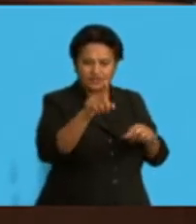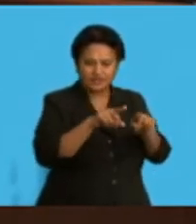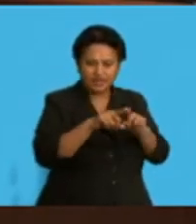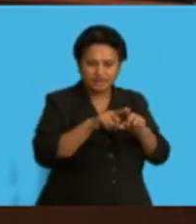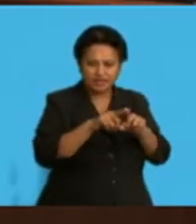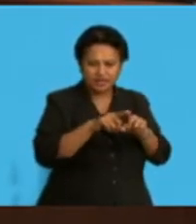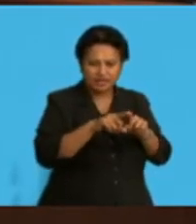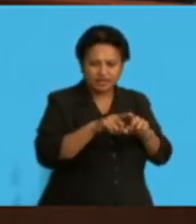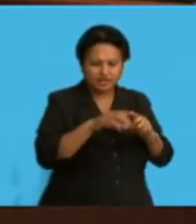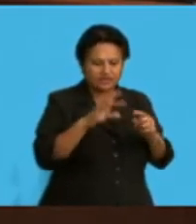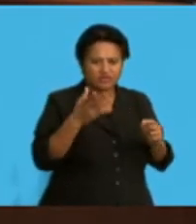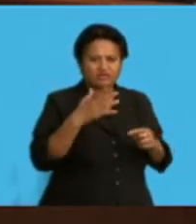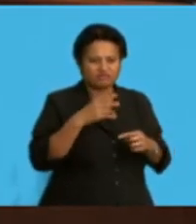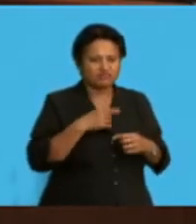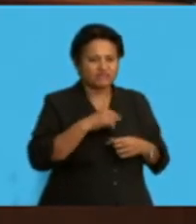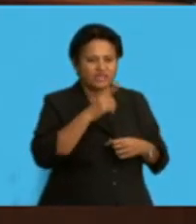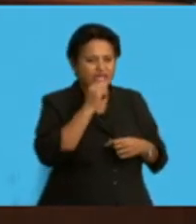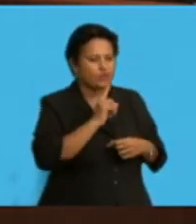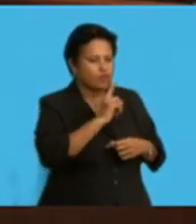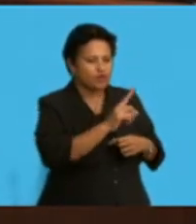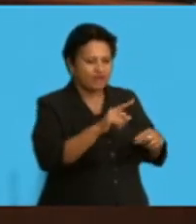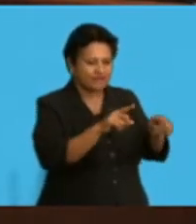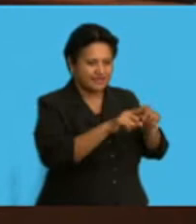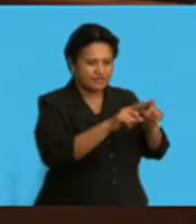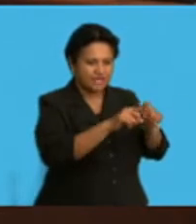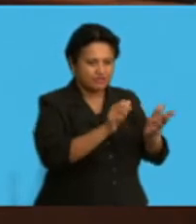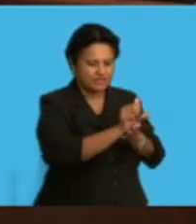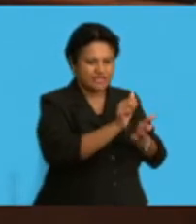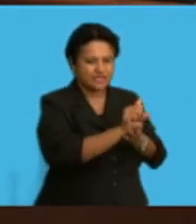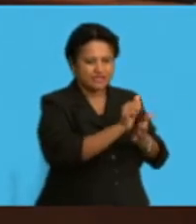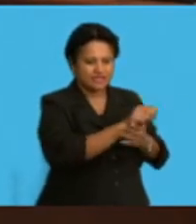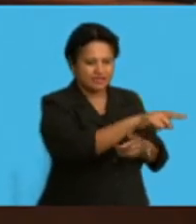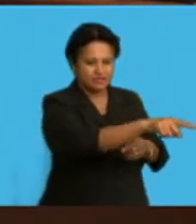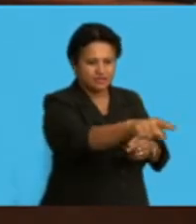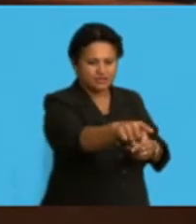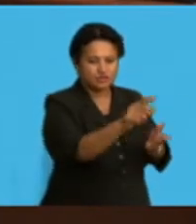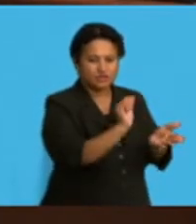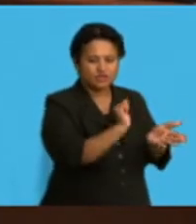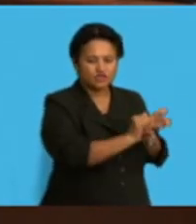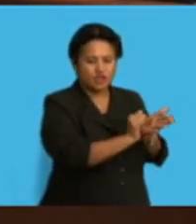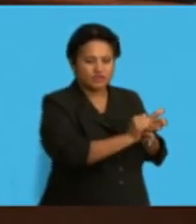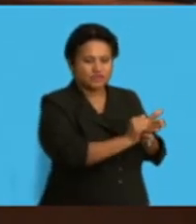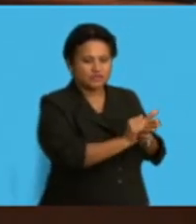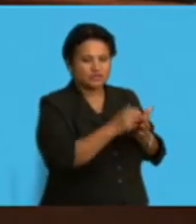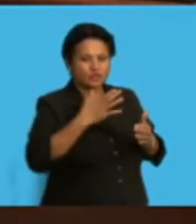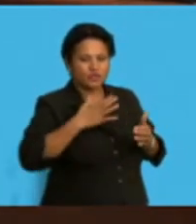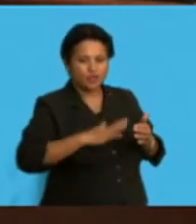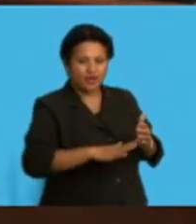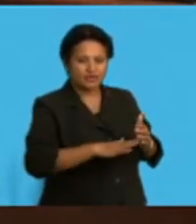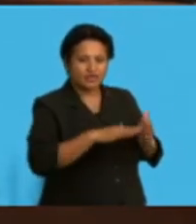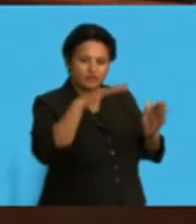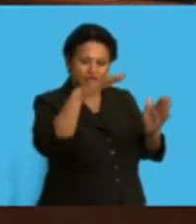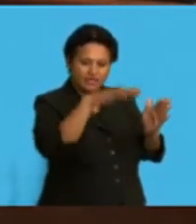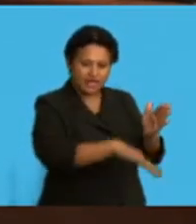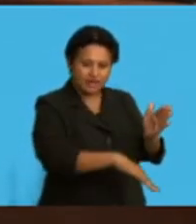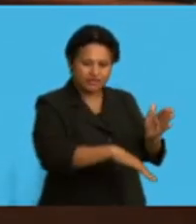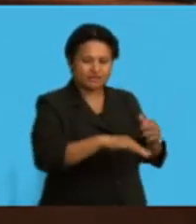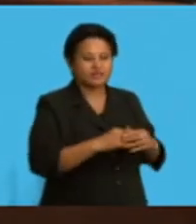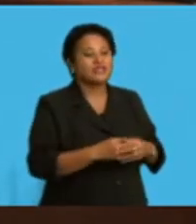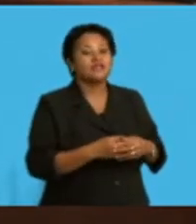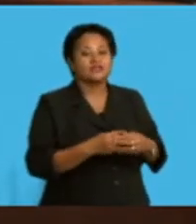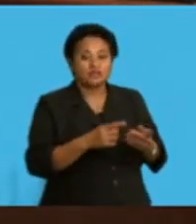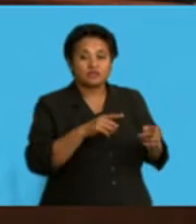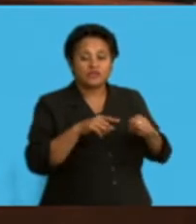the selling price to the retailers. And the supermarkets and pharmacies, unfortunately, have to pass on these prices to the consumers. So no amount of